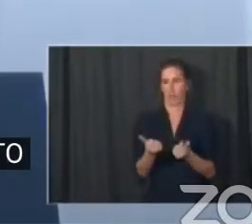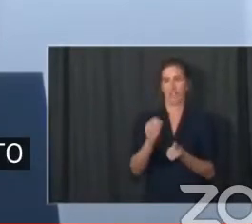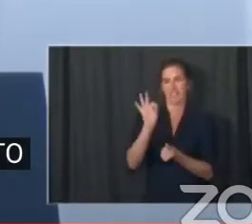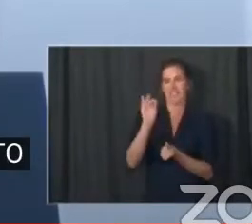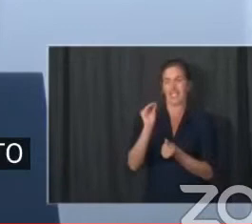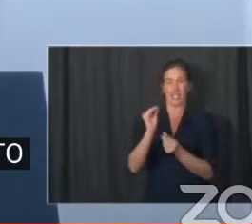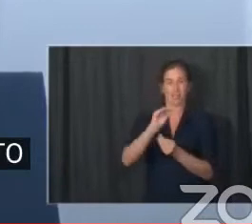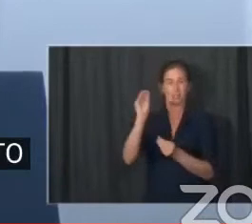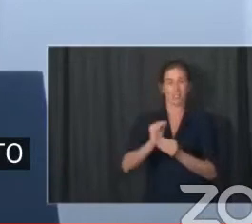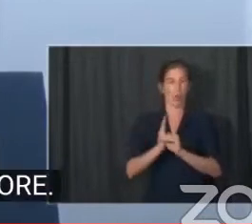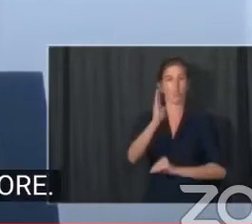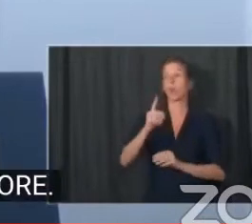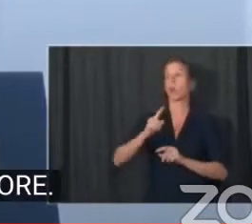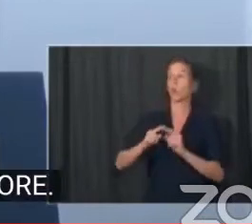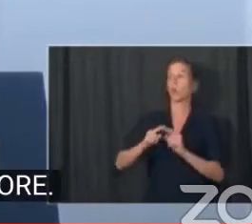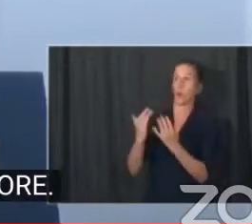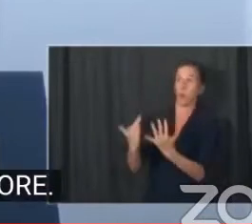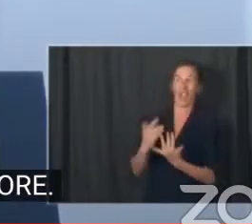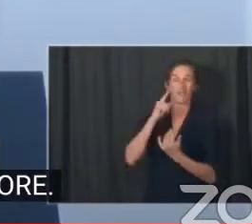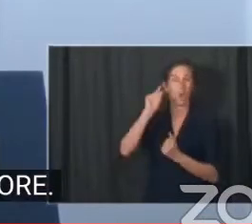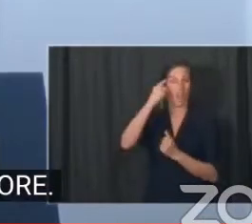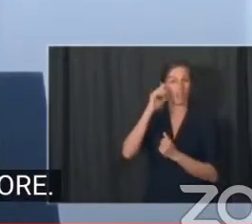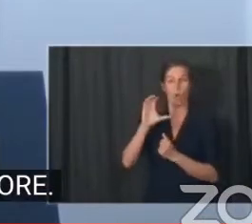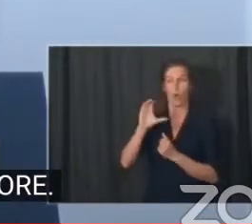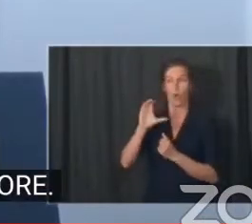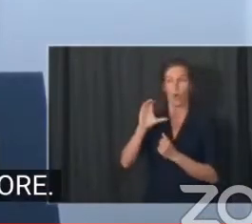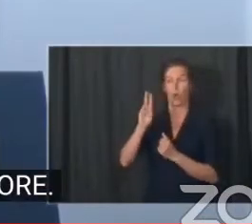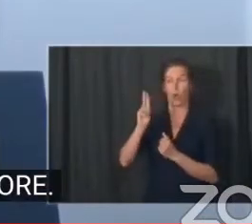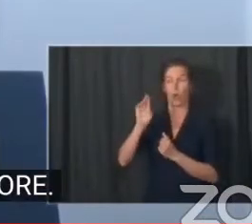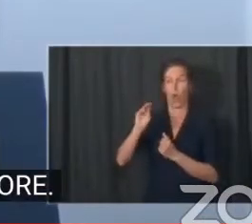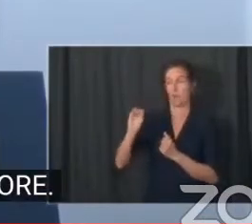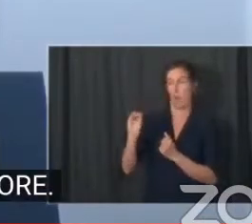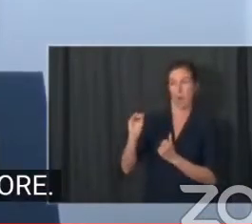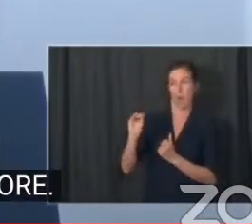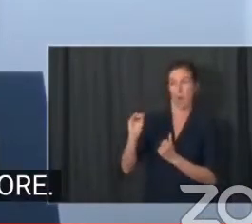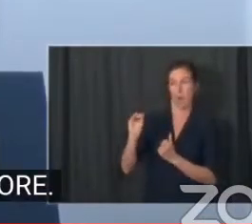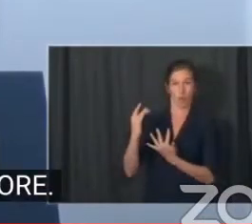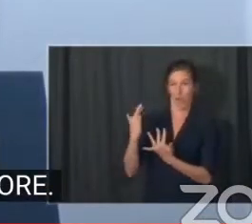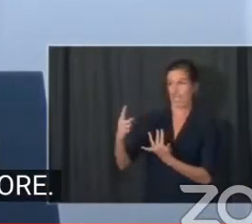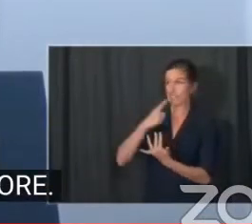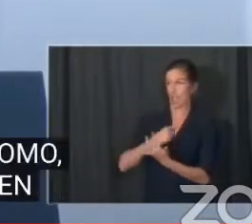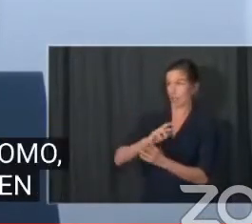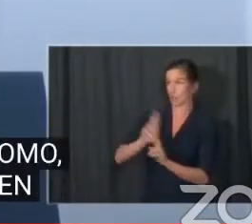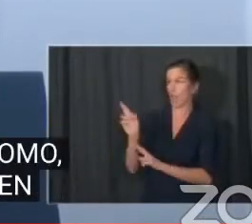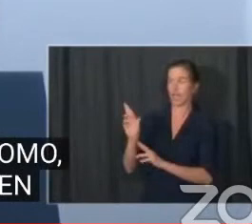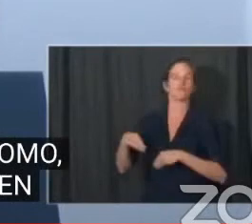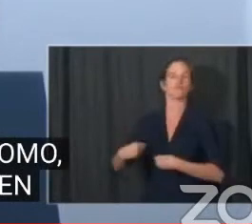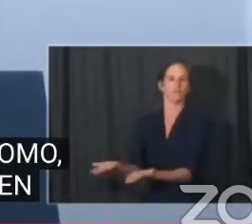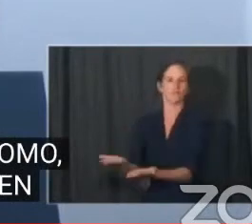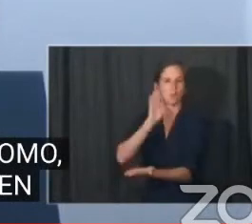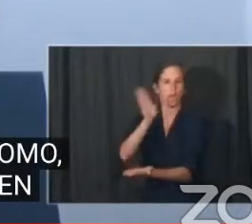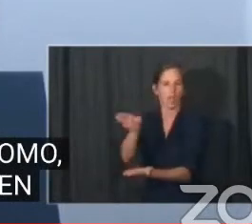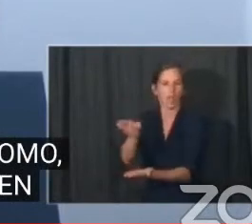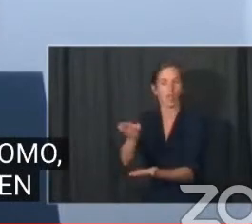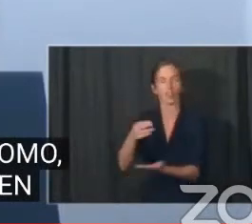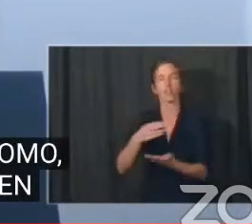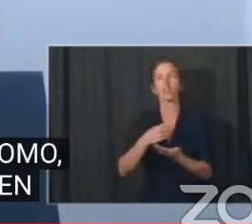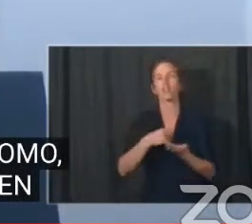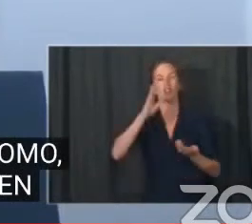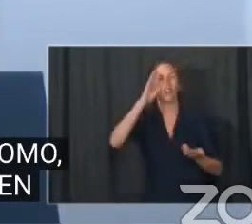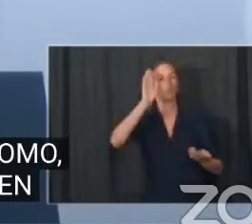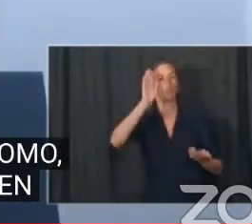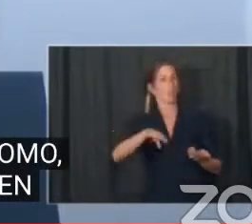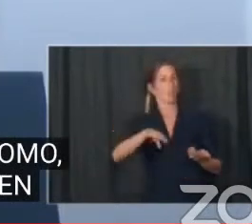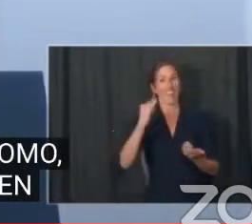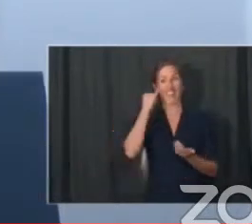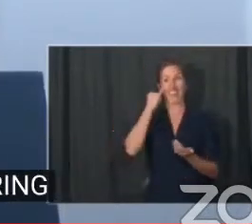Governor Cuomo, si will no have to fuera, let us know when he's ready estuviera for it. bien. Otherwise, Eso hemos tenido we can't be un delivering it éxito to a state increíble. that won't